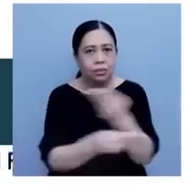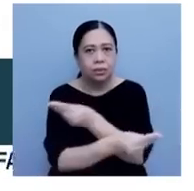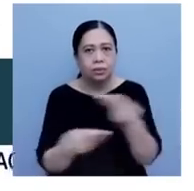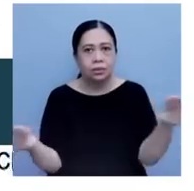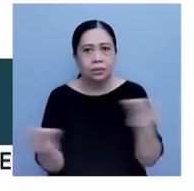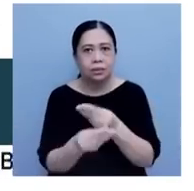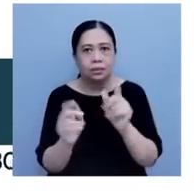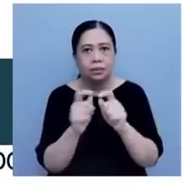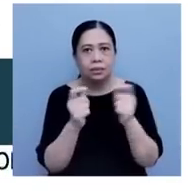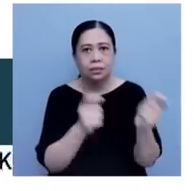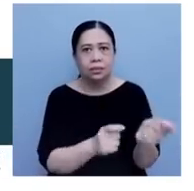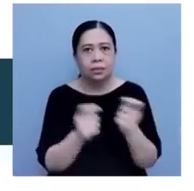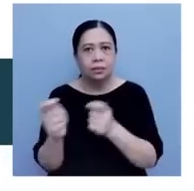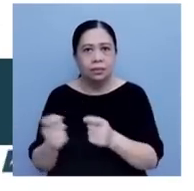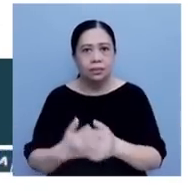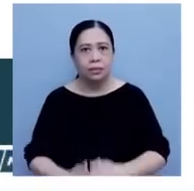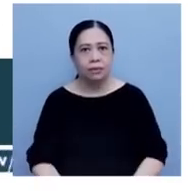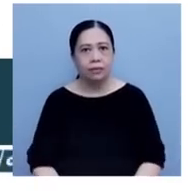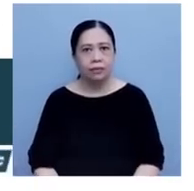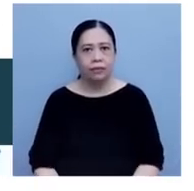transfers.